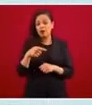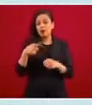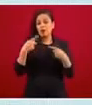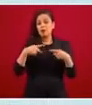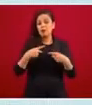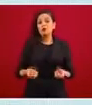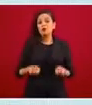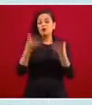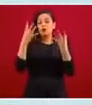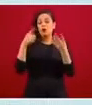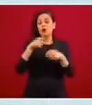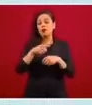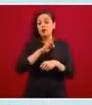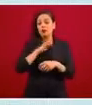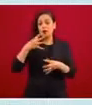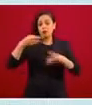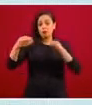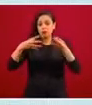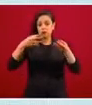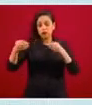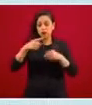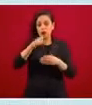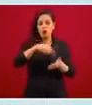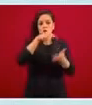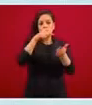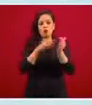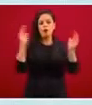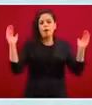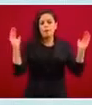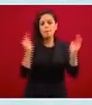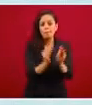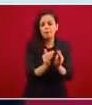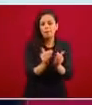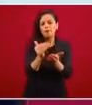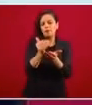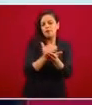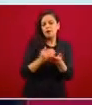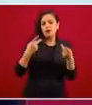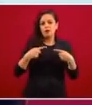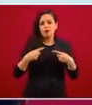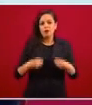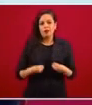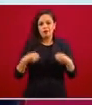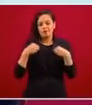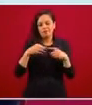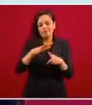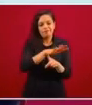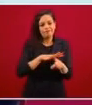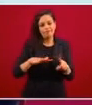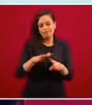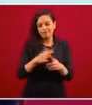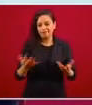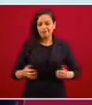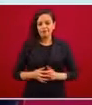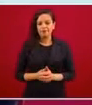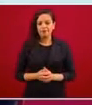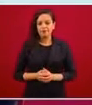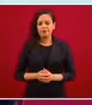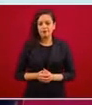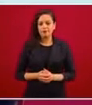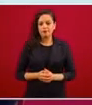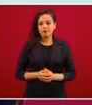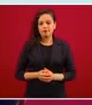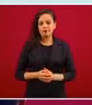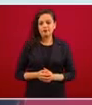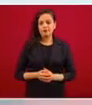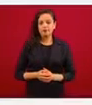amount of cases in this, the number of cases in this area to the number of cases in a less populated area. And that is why we